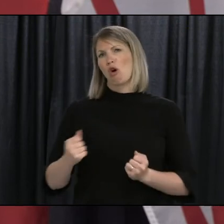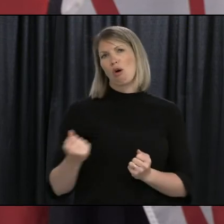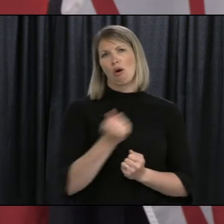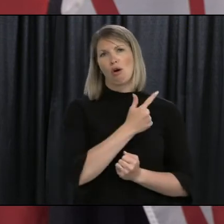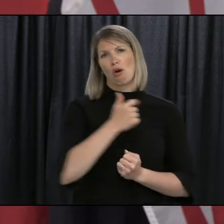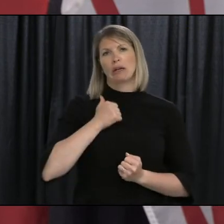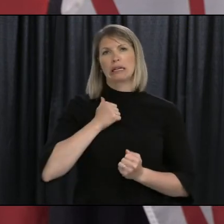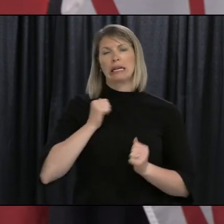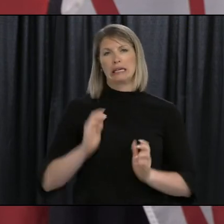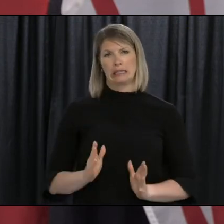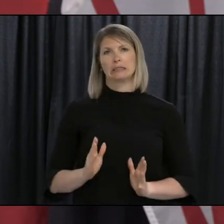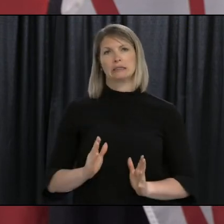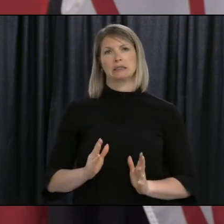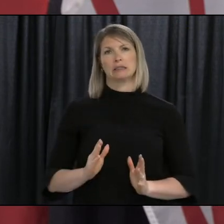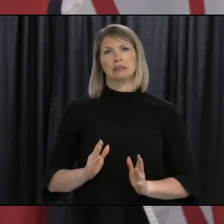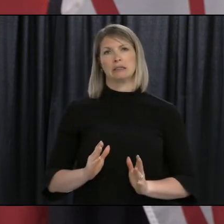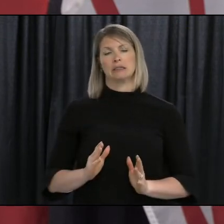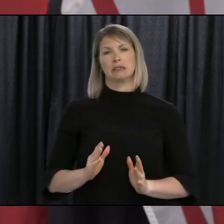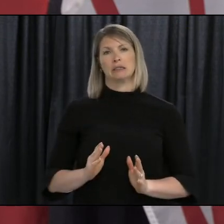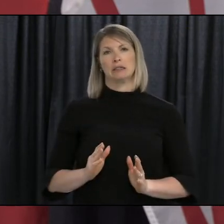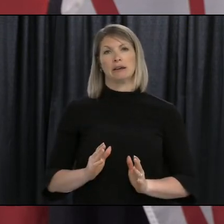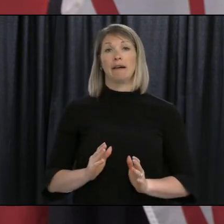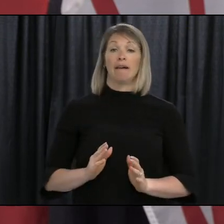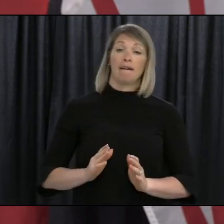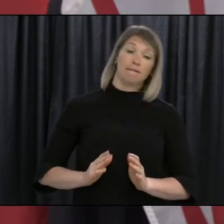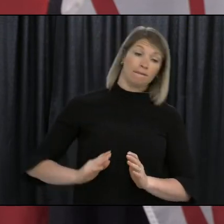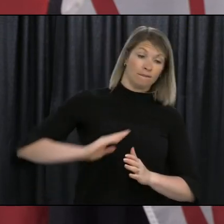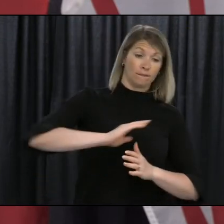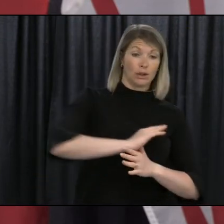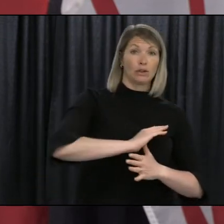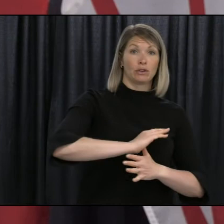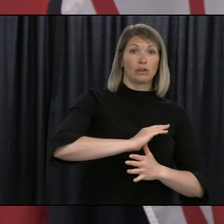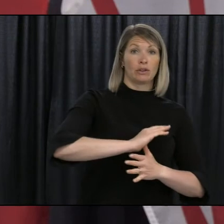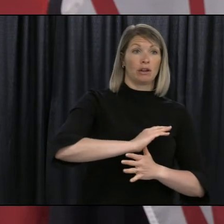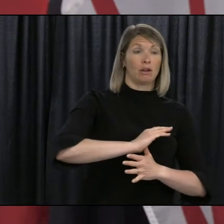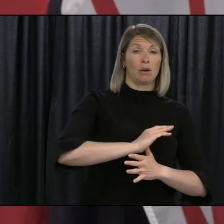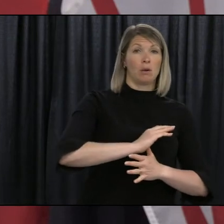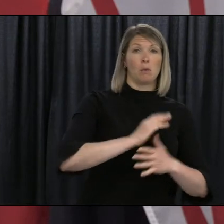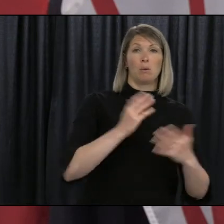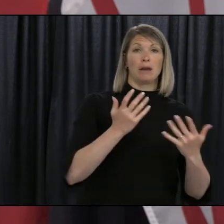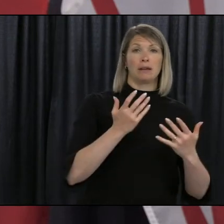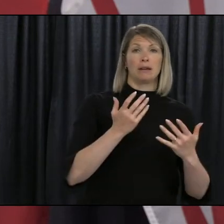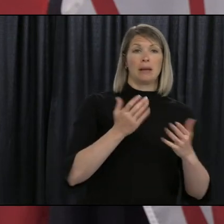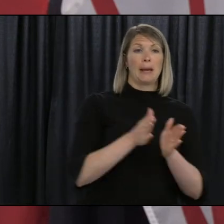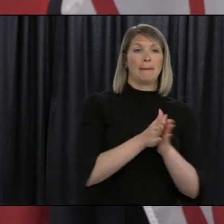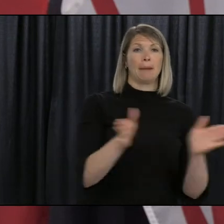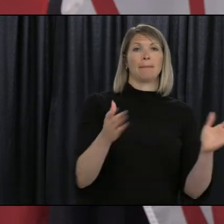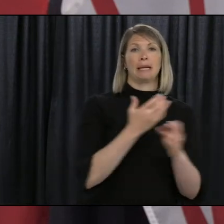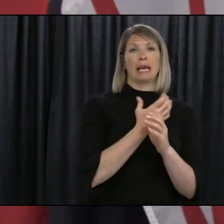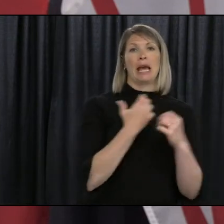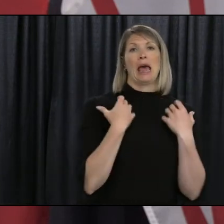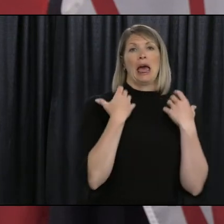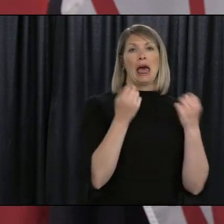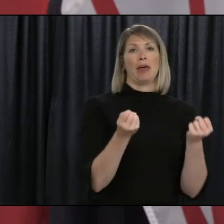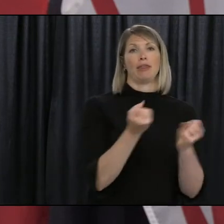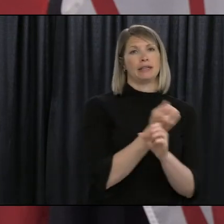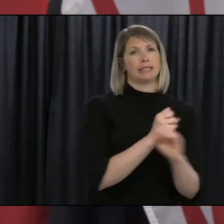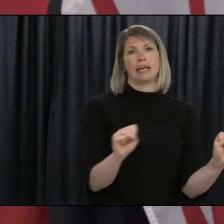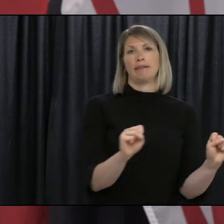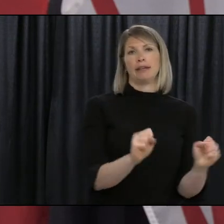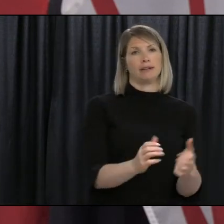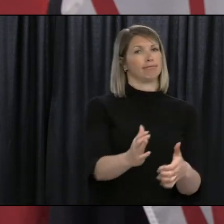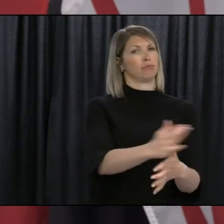putting the first and foremost the focus on public health and safety. And I think anybody would have